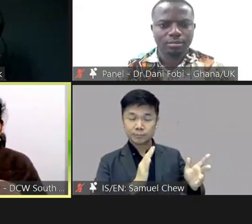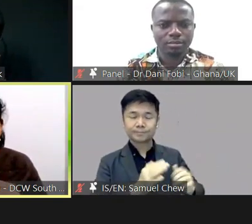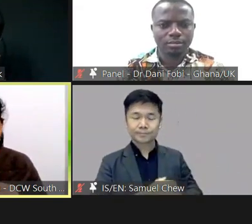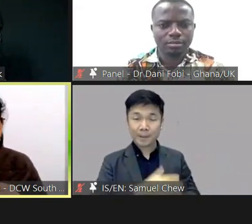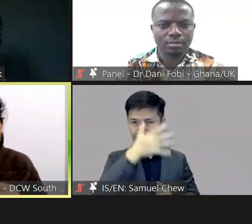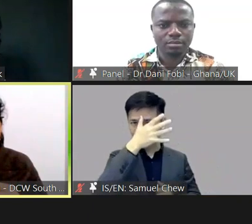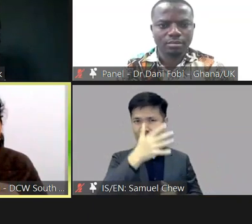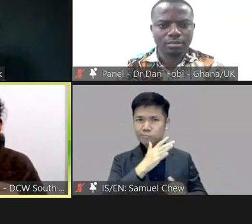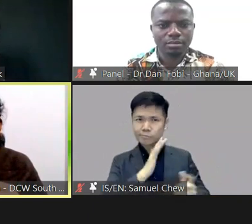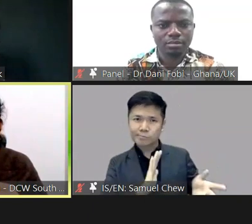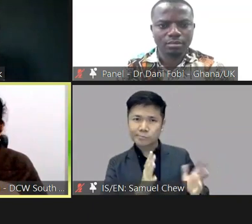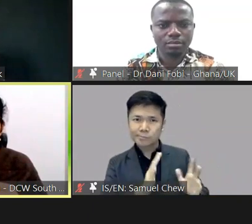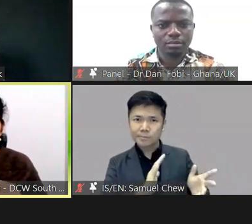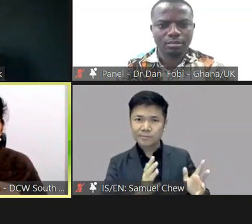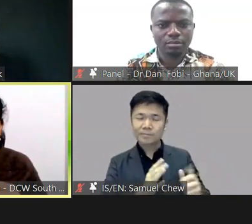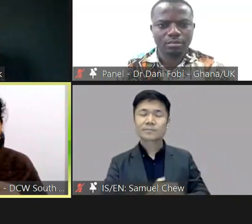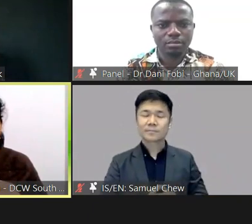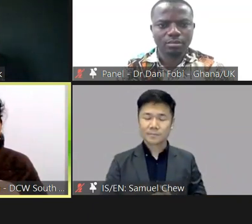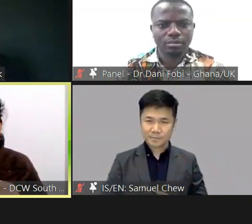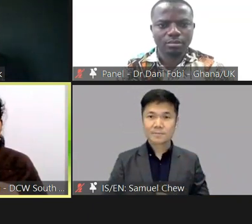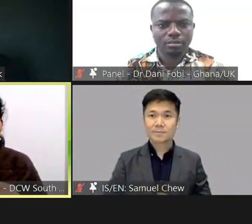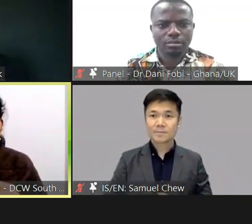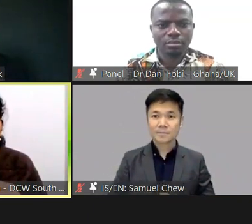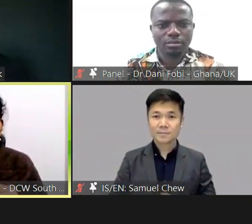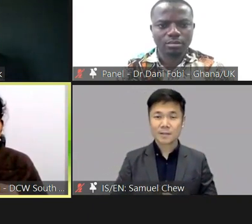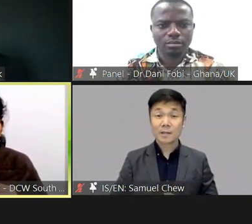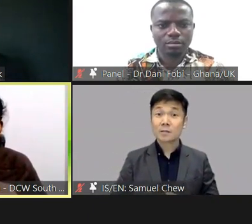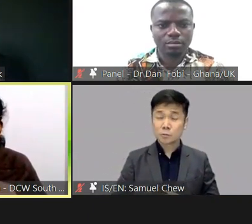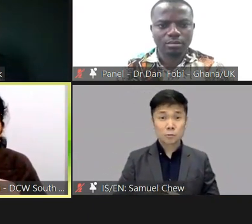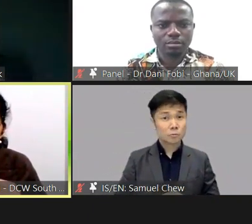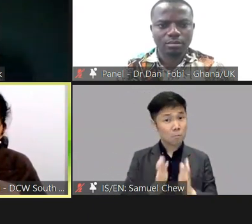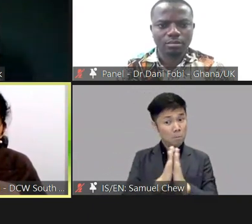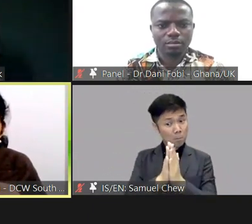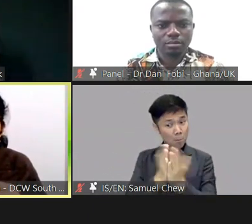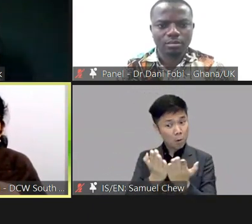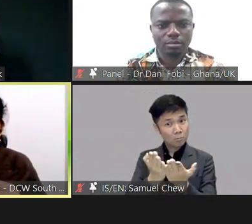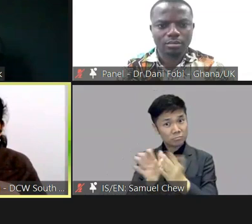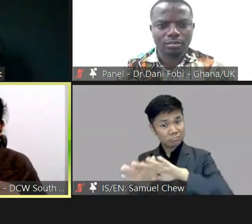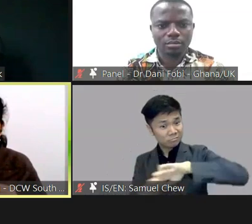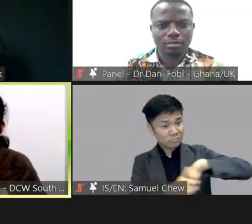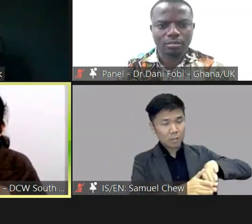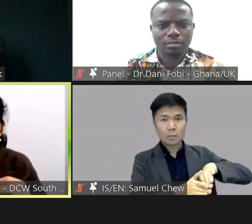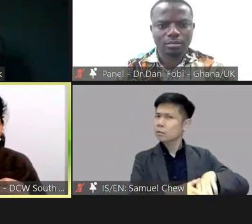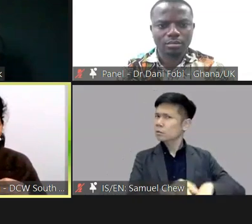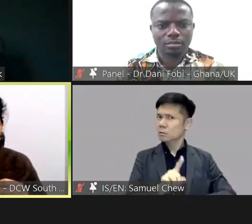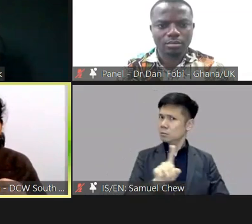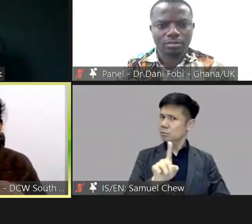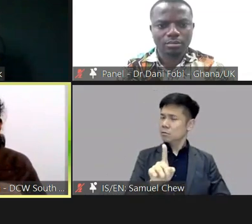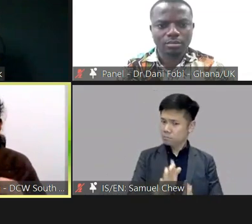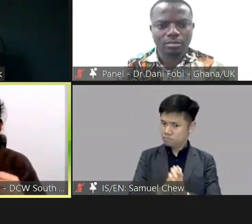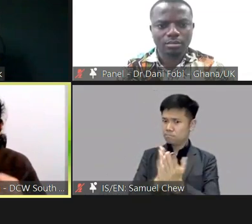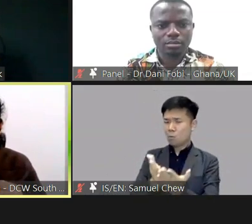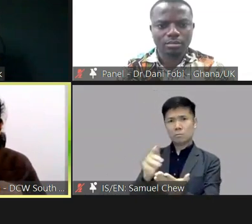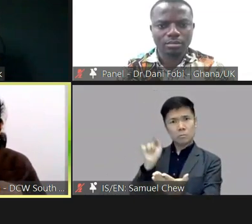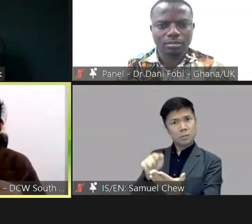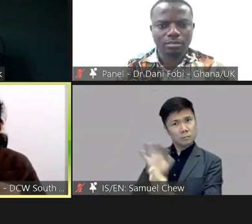essential for them to read books, because sign language is a complete language.